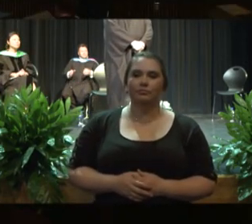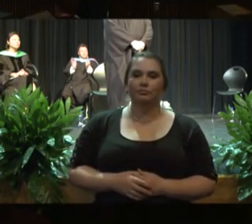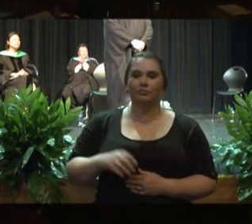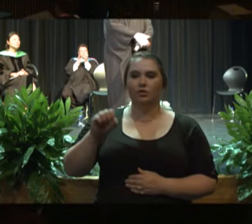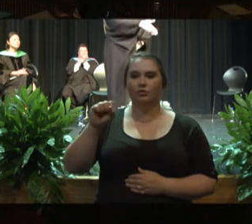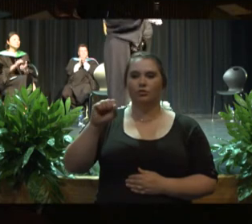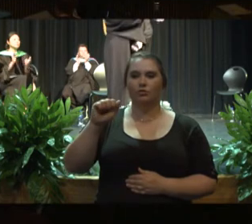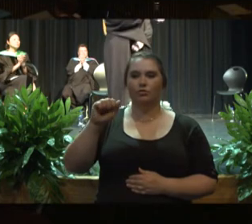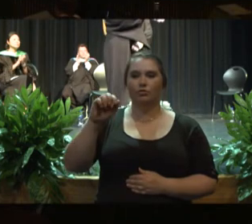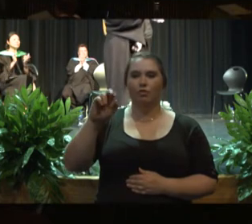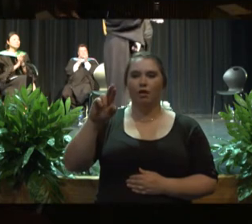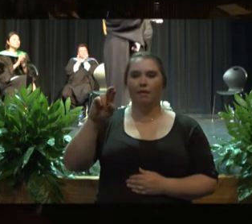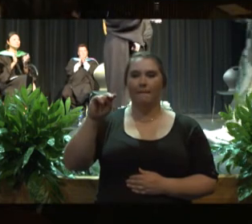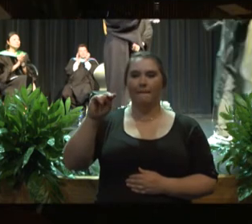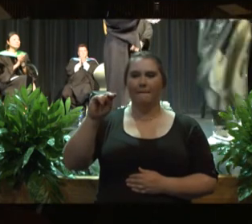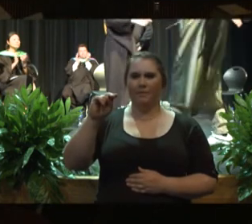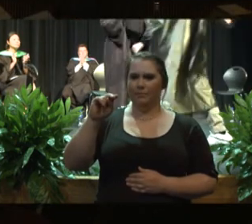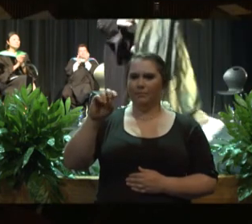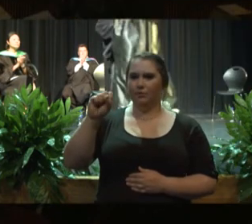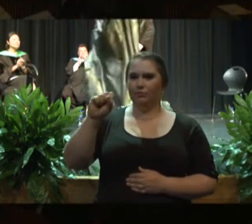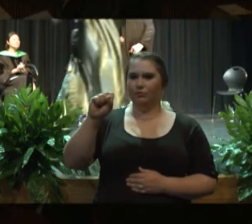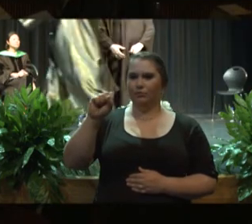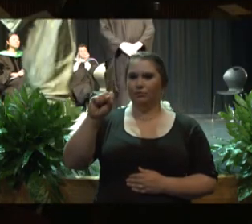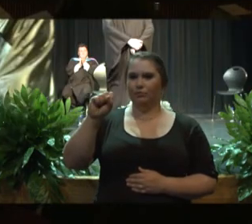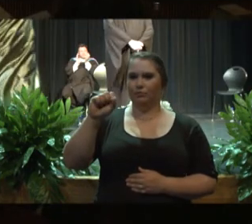Nathan Sarabia.